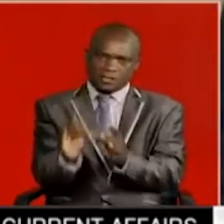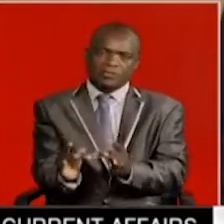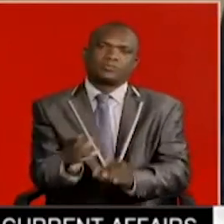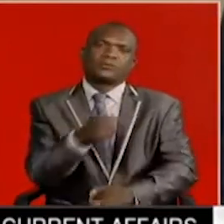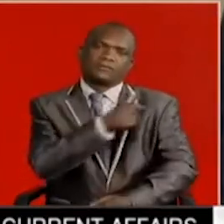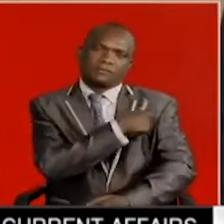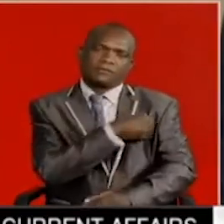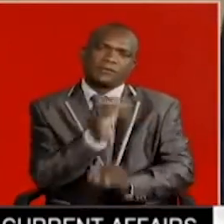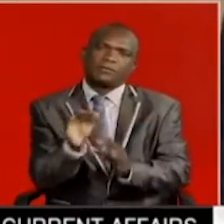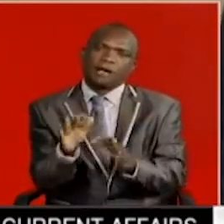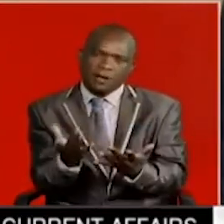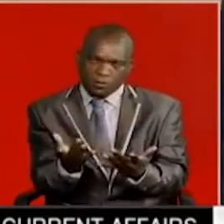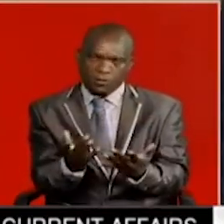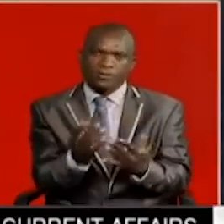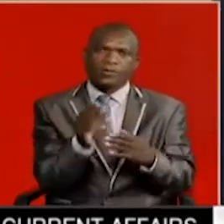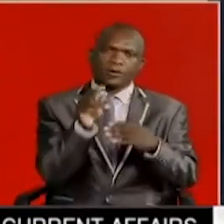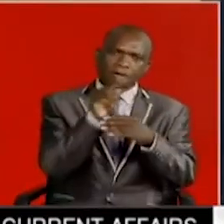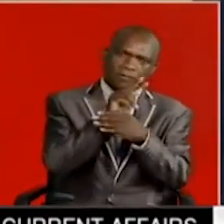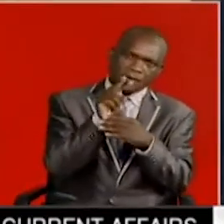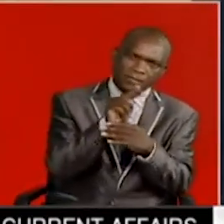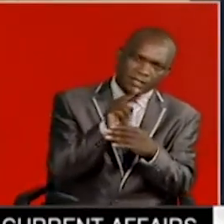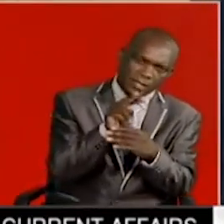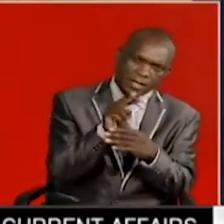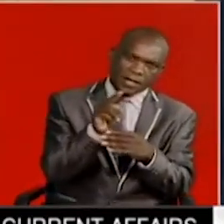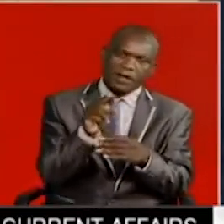surveillance, vaccination and monitoring,